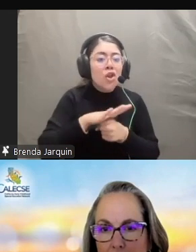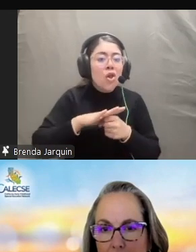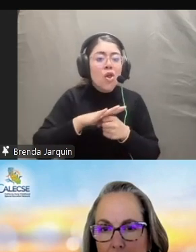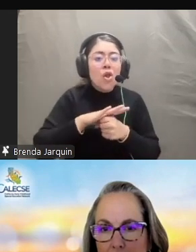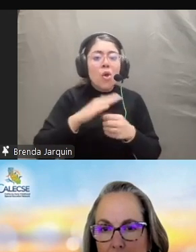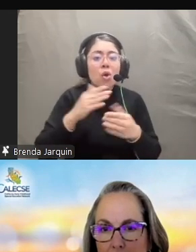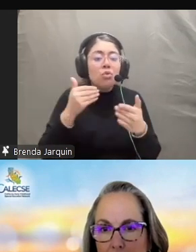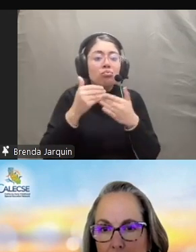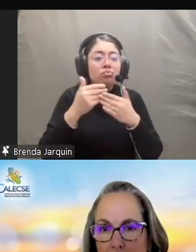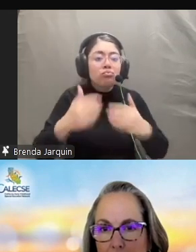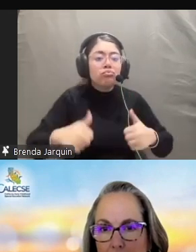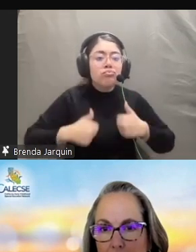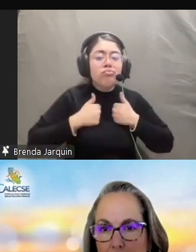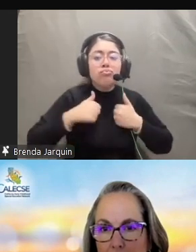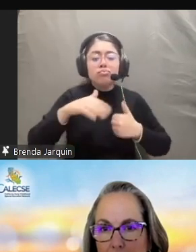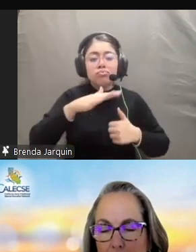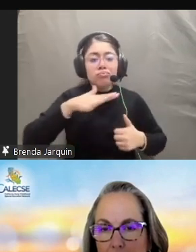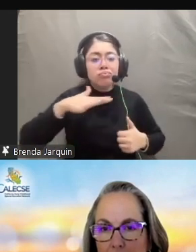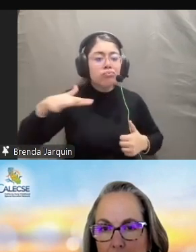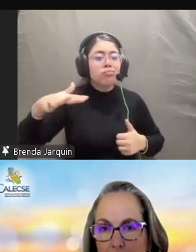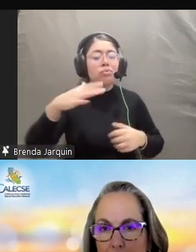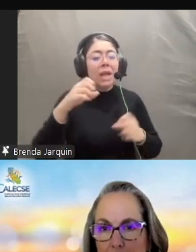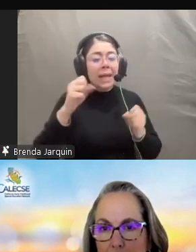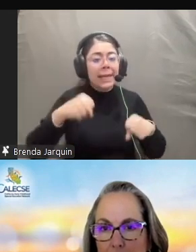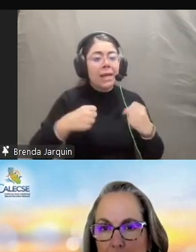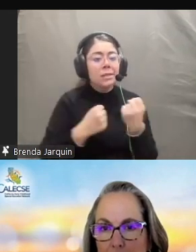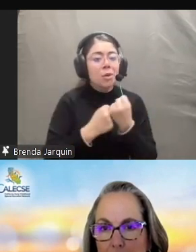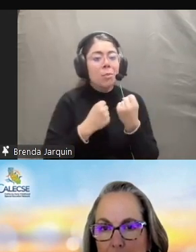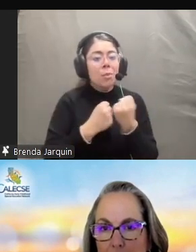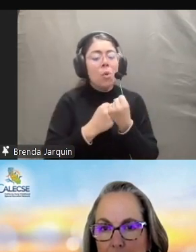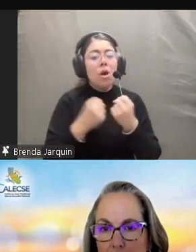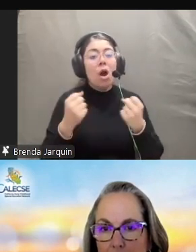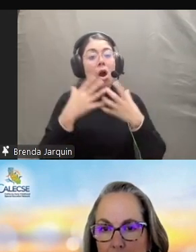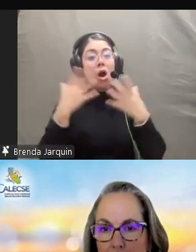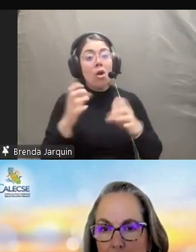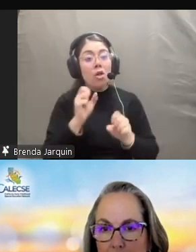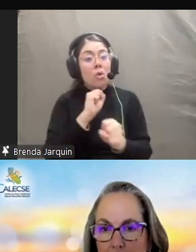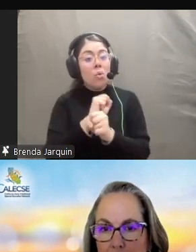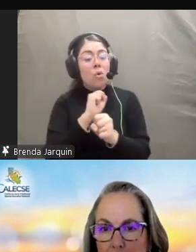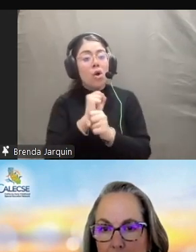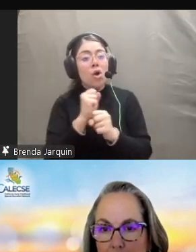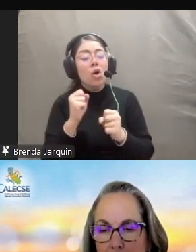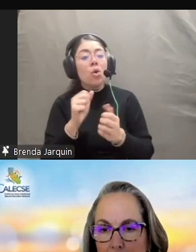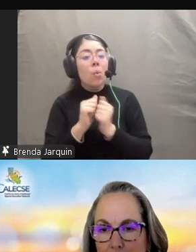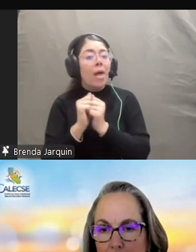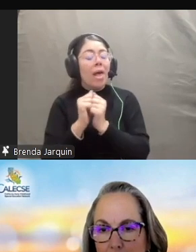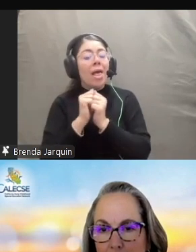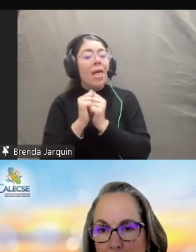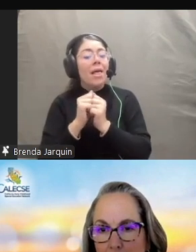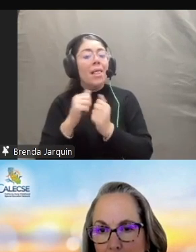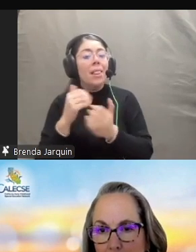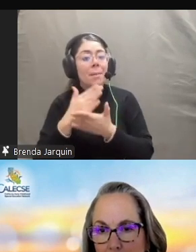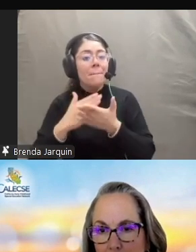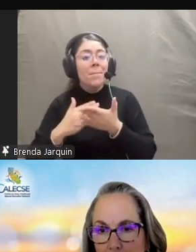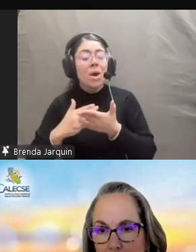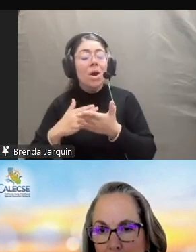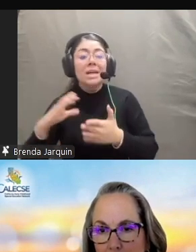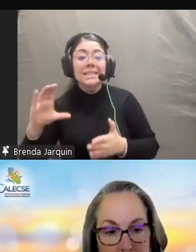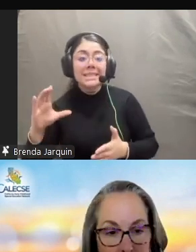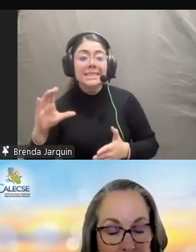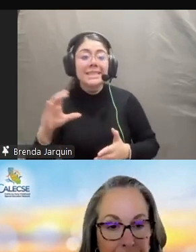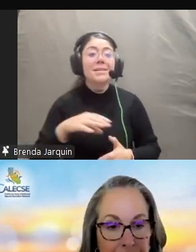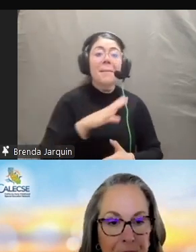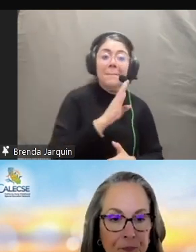addition to all the work we do with our Part C programs and providers, we also did county-wide meetings with Part C to B